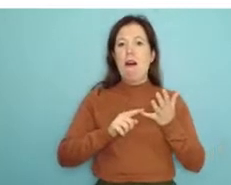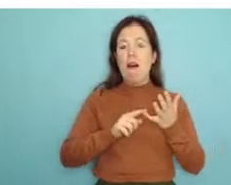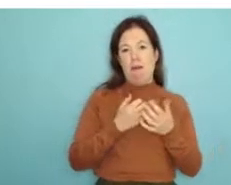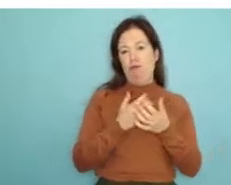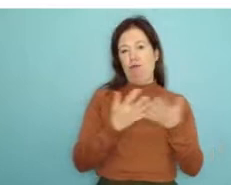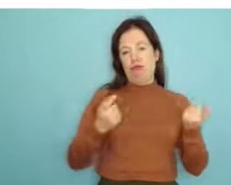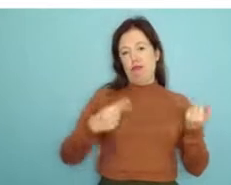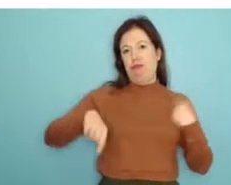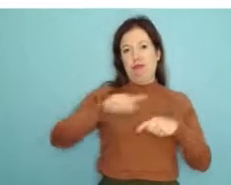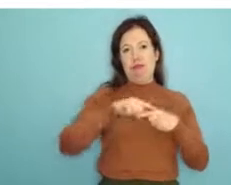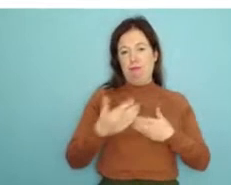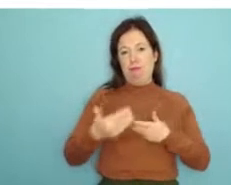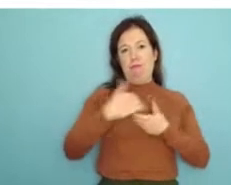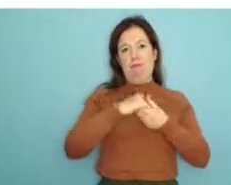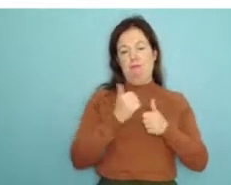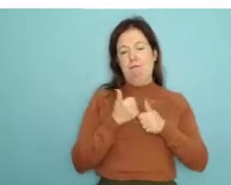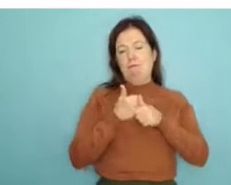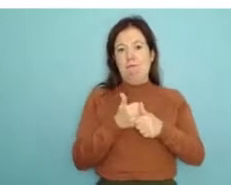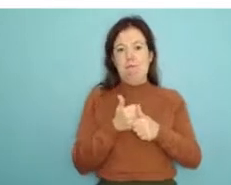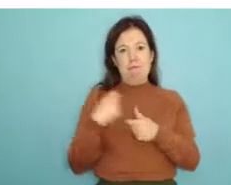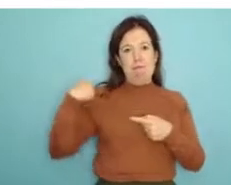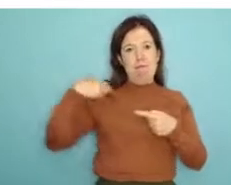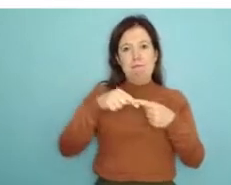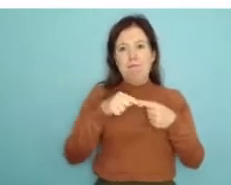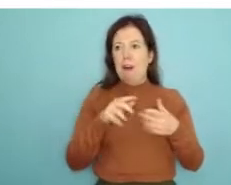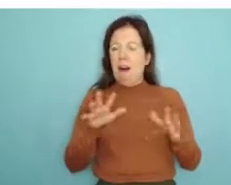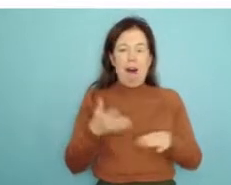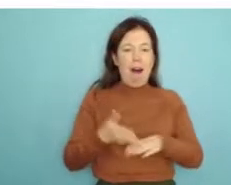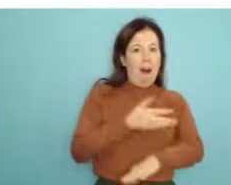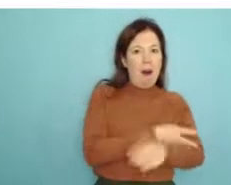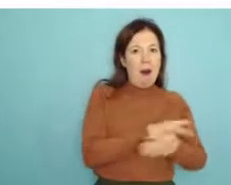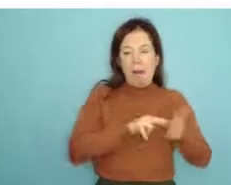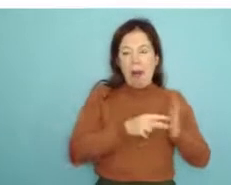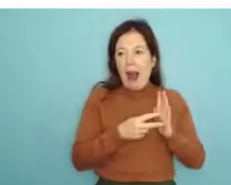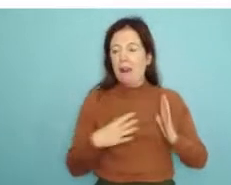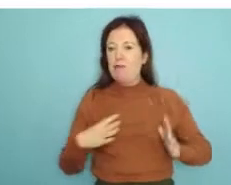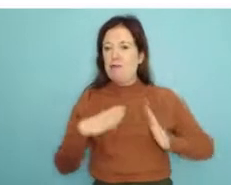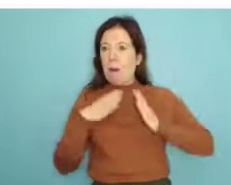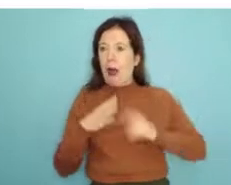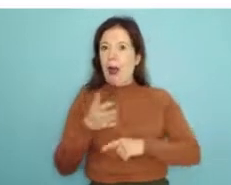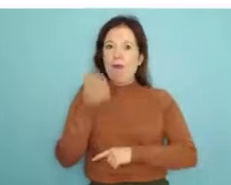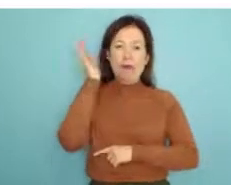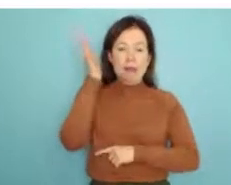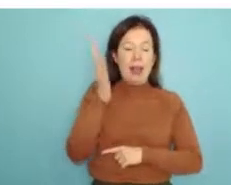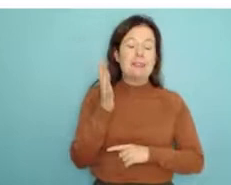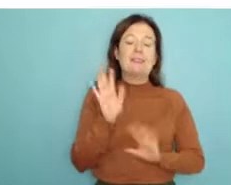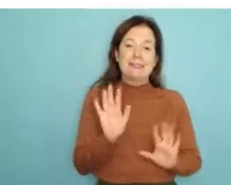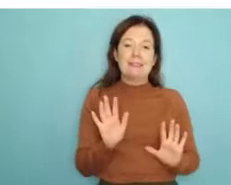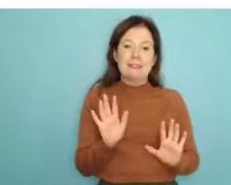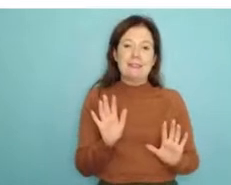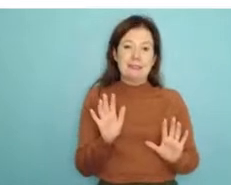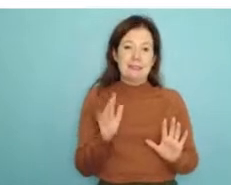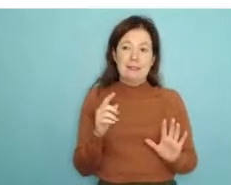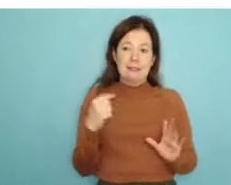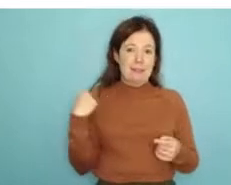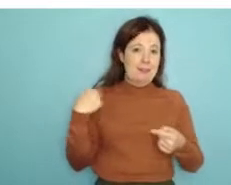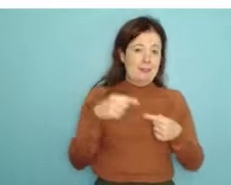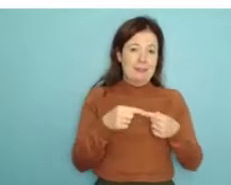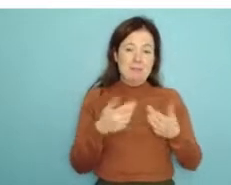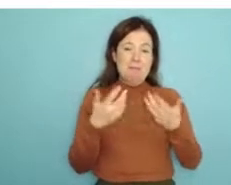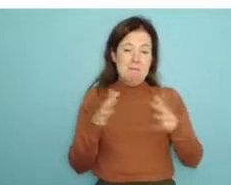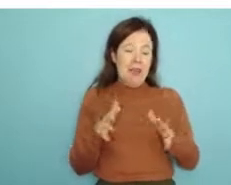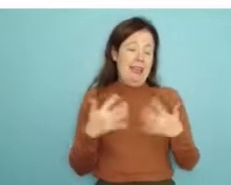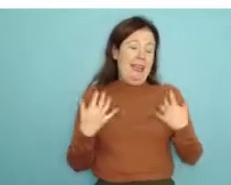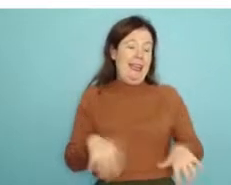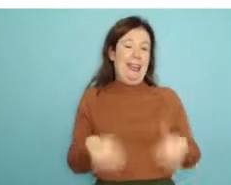worked so hard to make this happen, all the planning and prep and all the presenting on the day. It's been a phenomenal piece of work, and I really hope